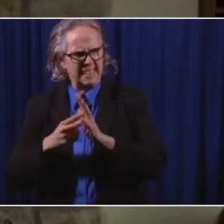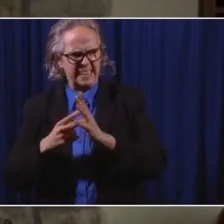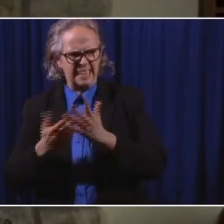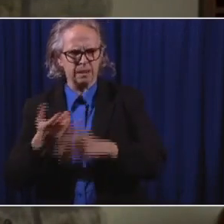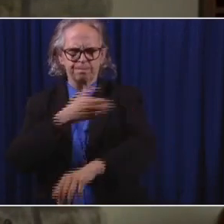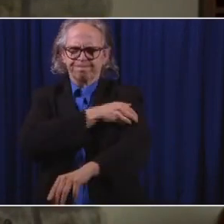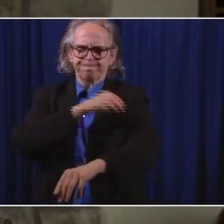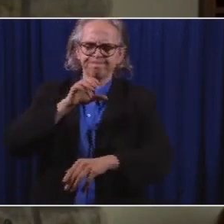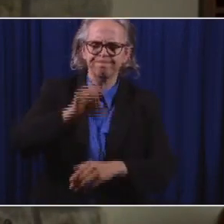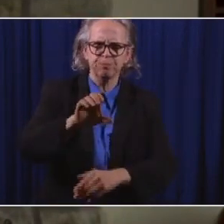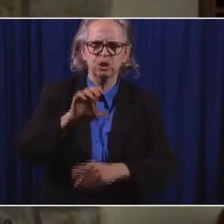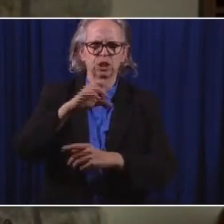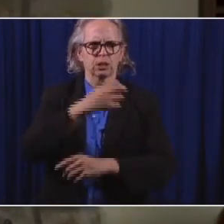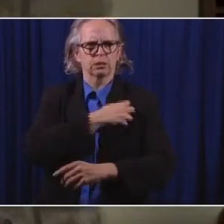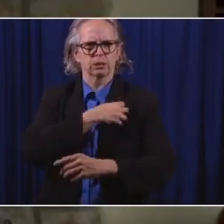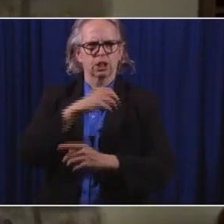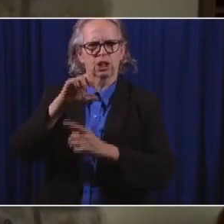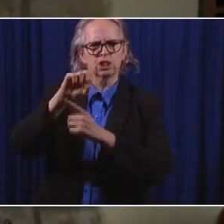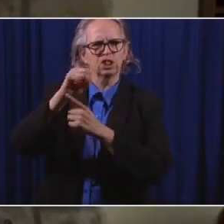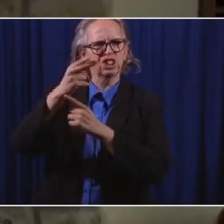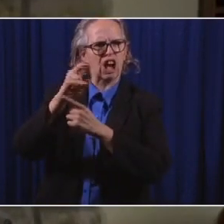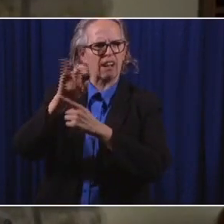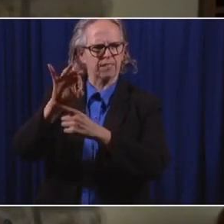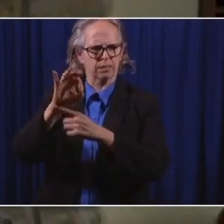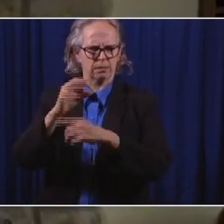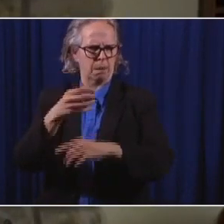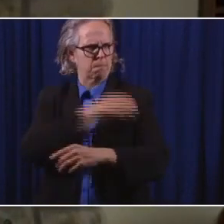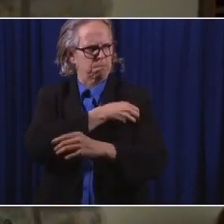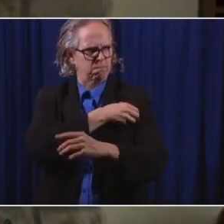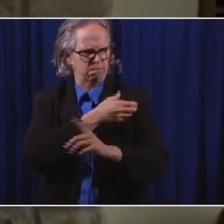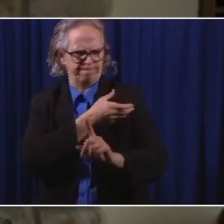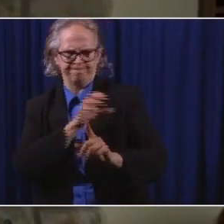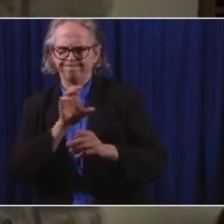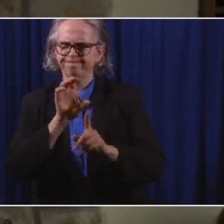inside the flag area.